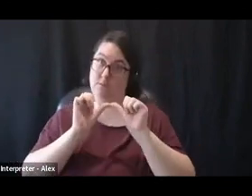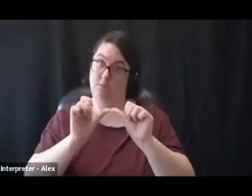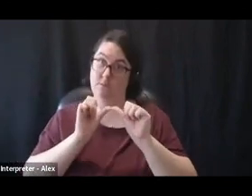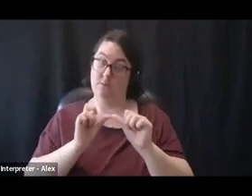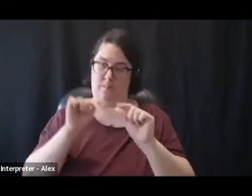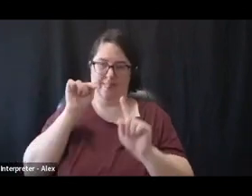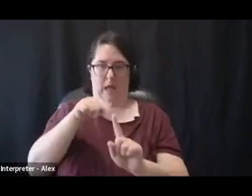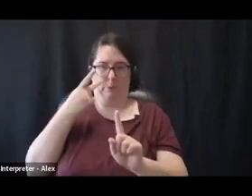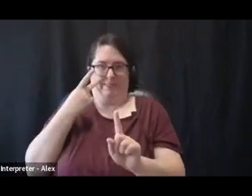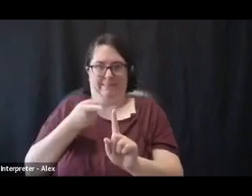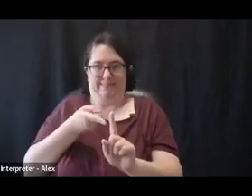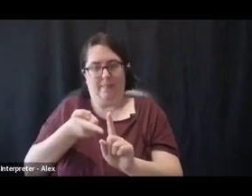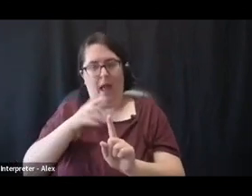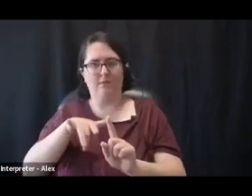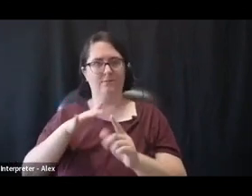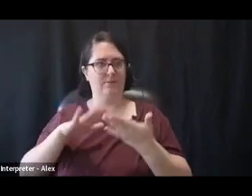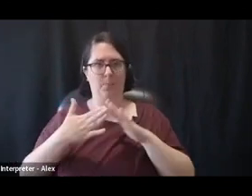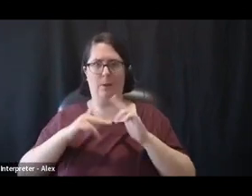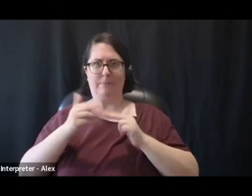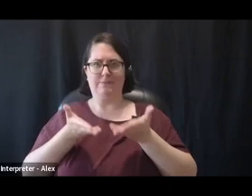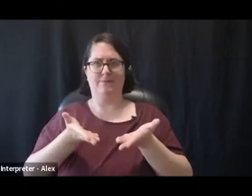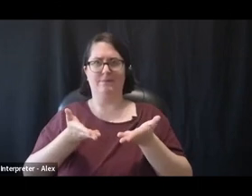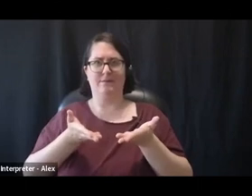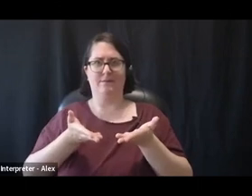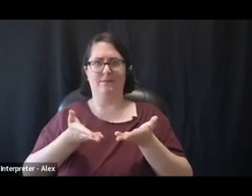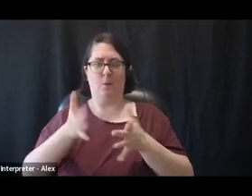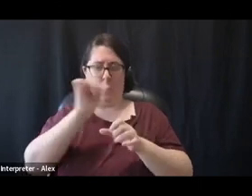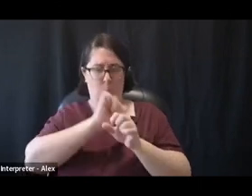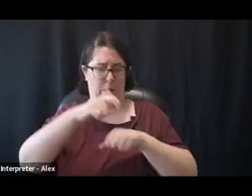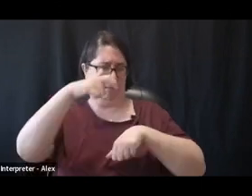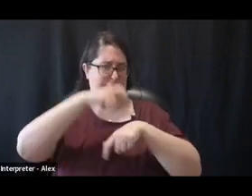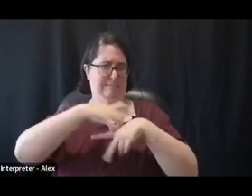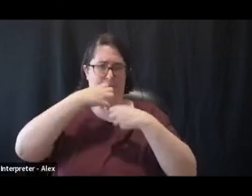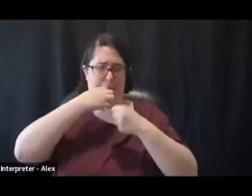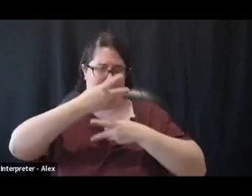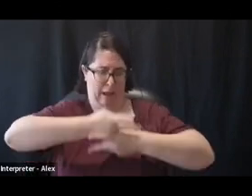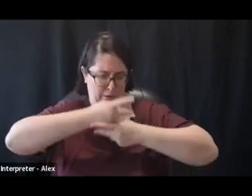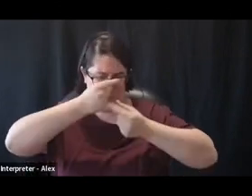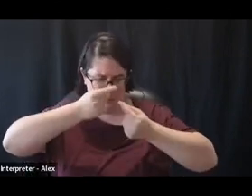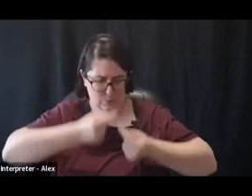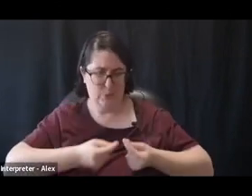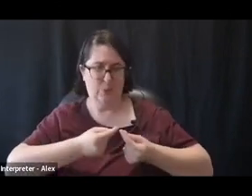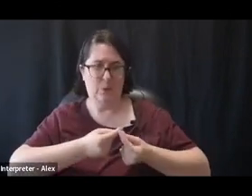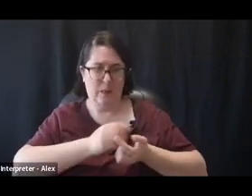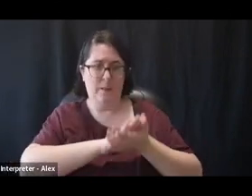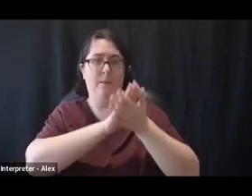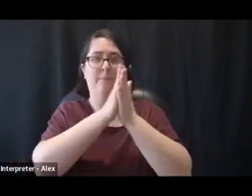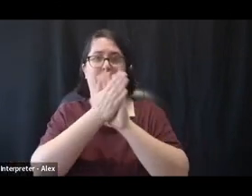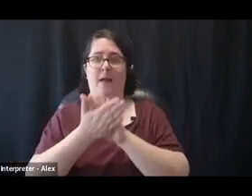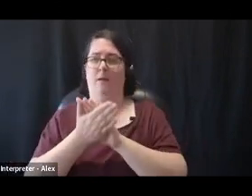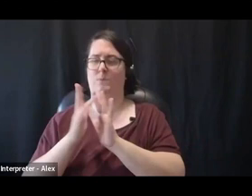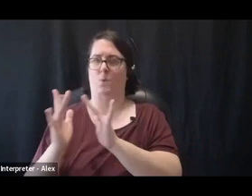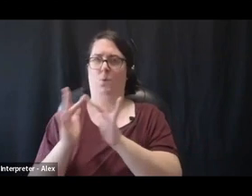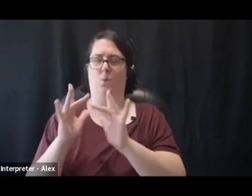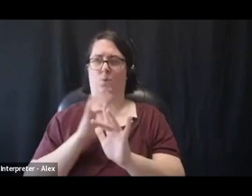that, is really a part of community building. So all of that work and time and care that helps develop something and set something